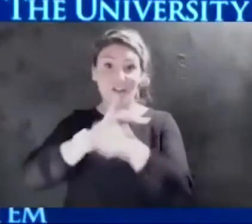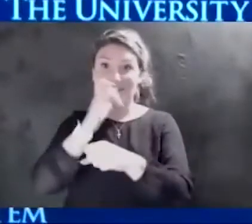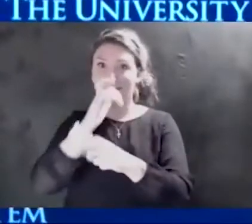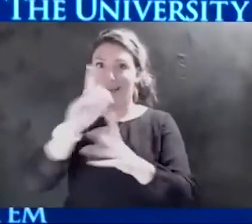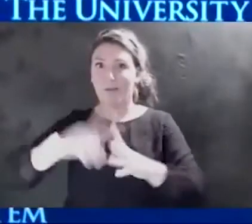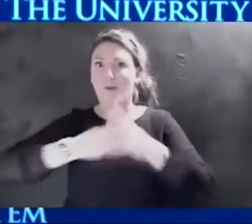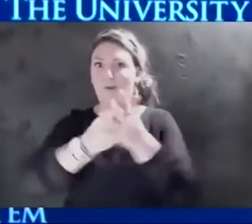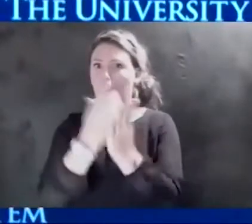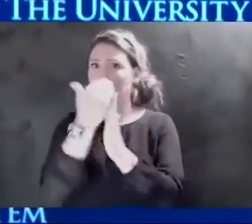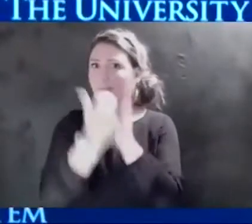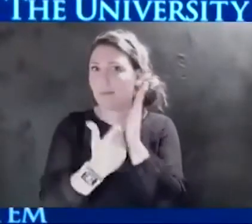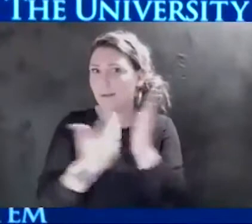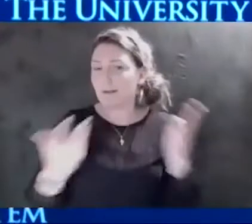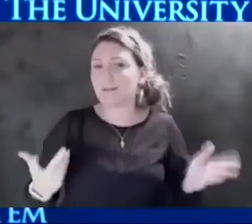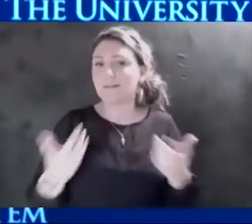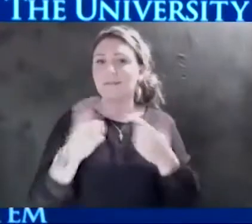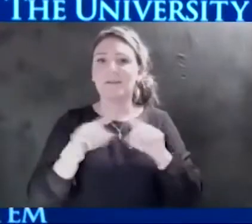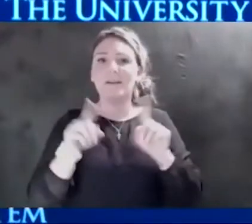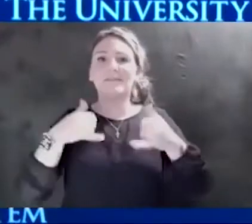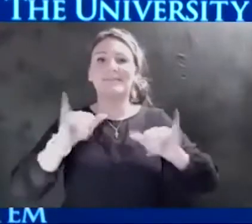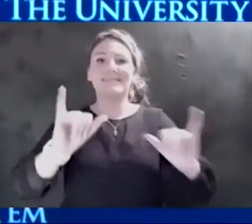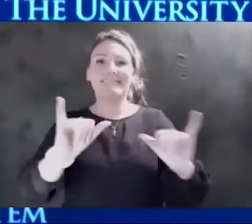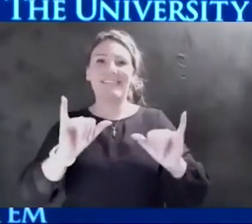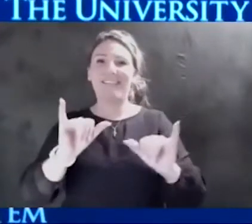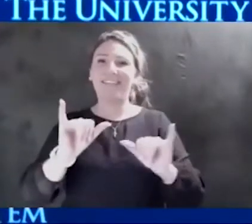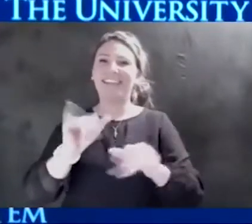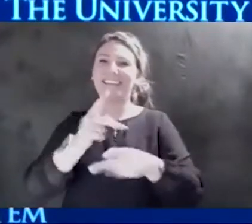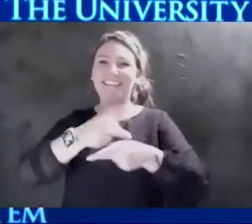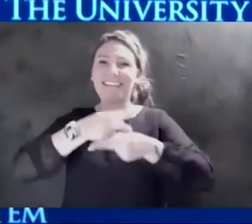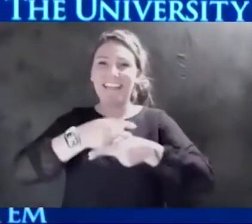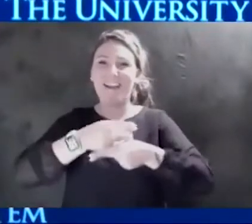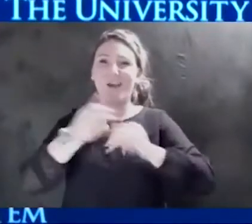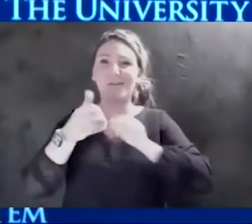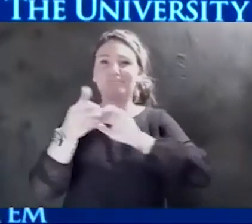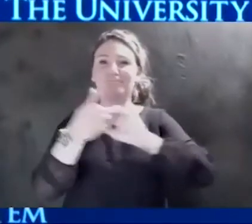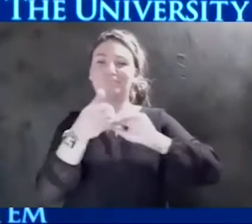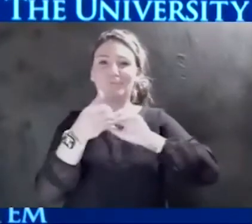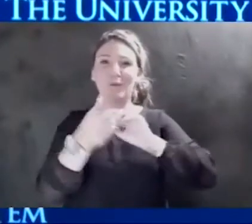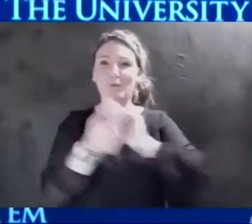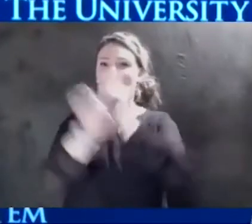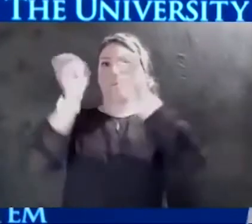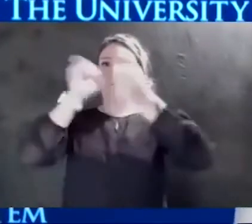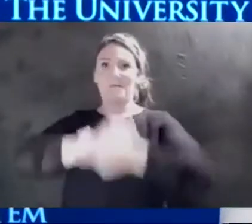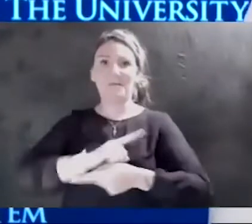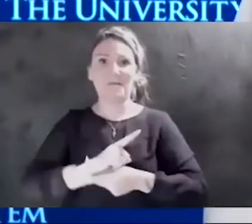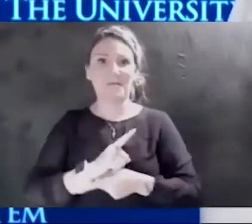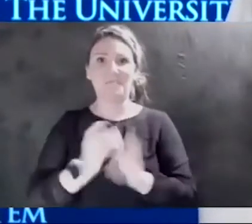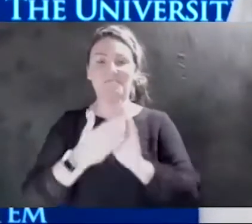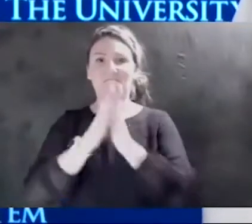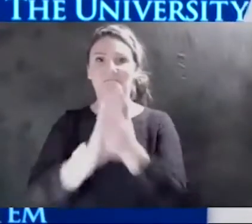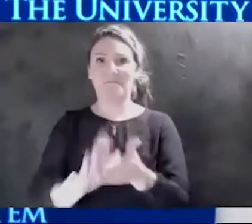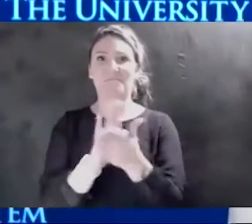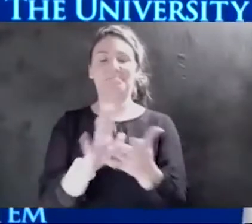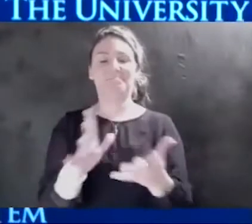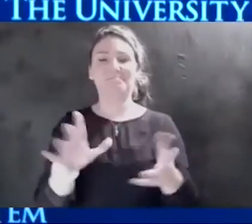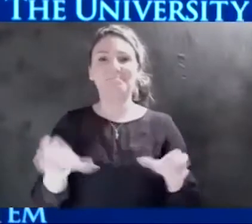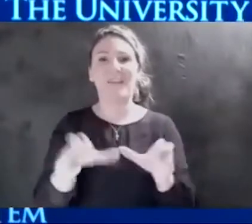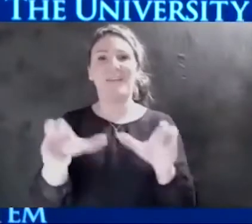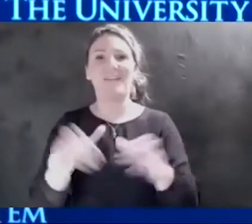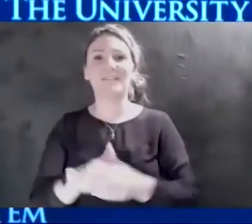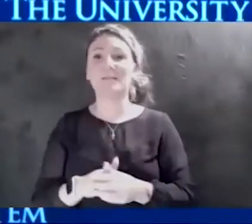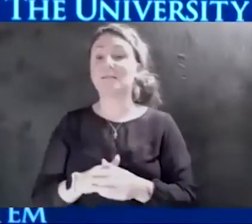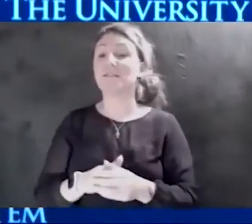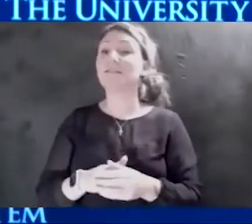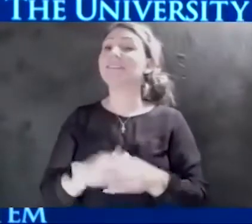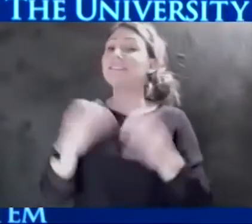Still, the Care Collaborative moved into action. I'm going to first turn to Jodi Schmidt, the Executive Director of the Care Collaborative. Jodi, tell